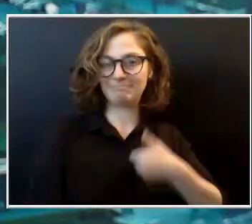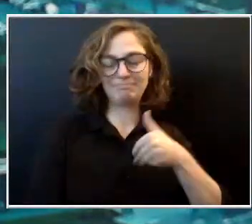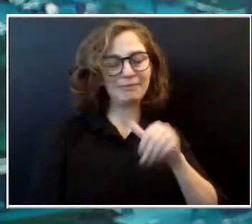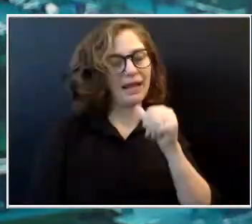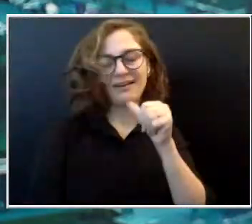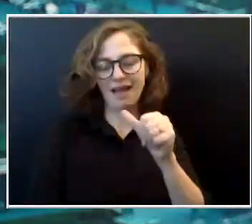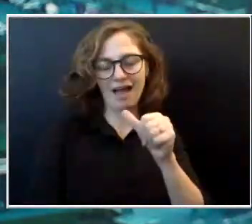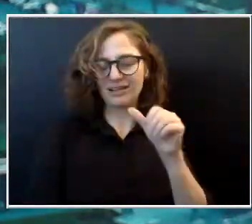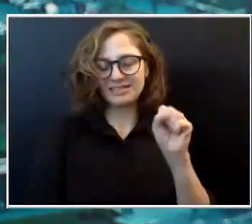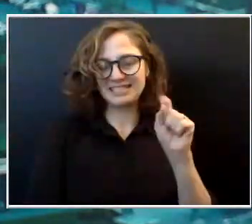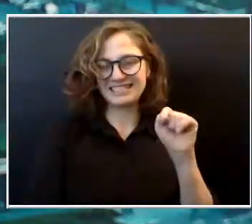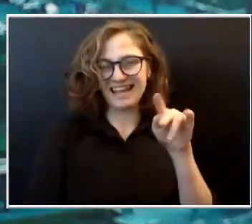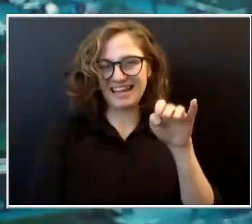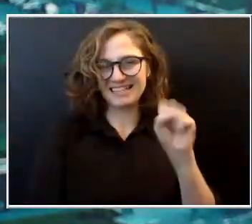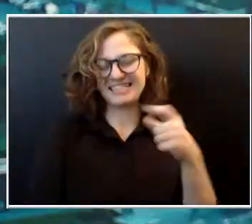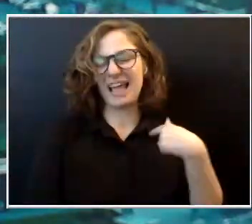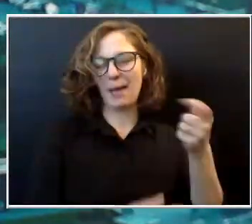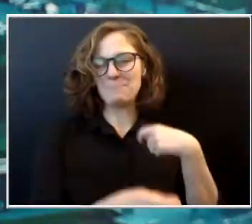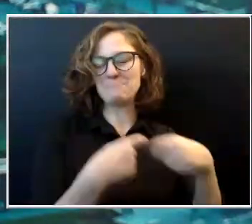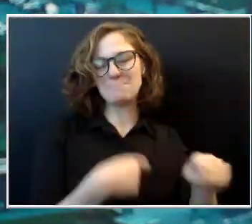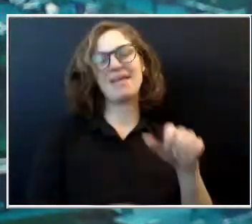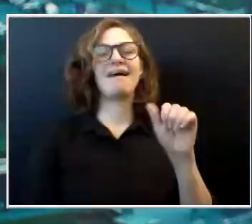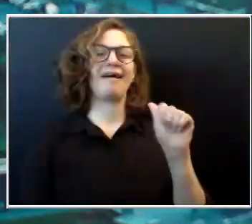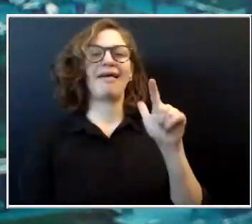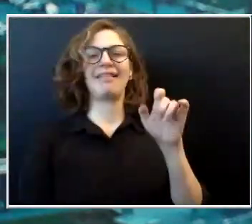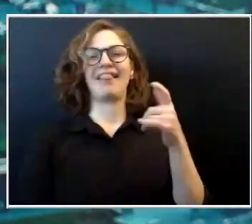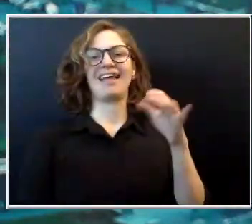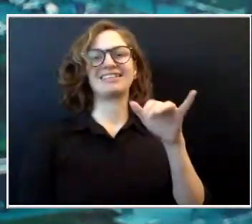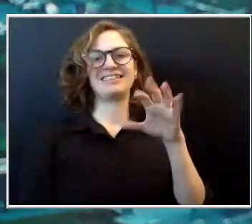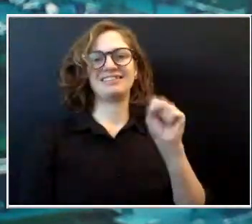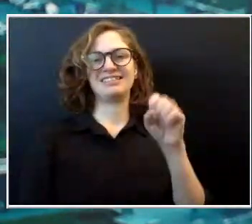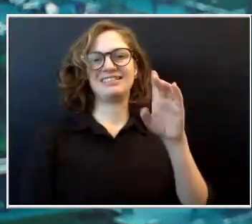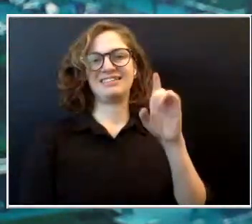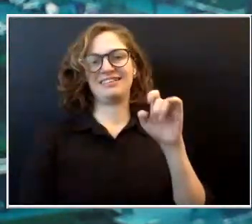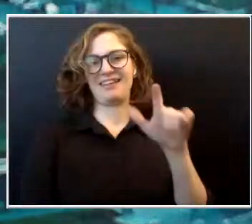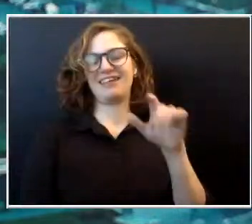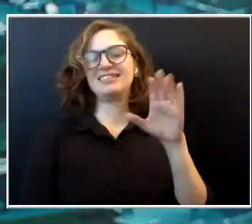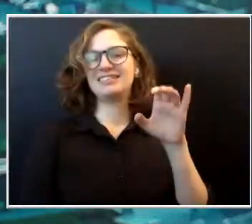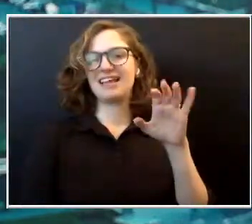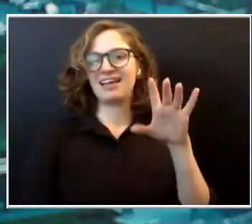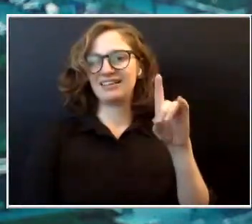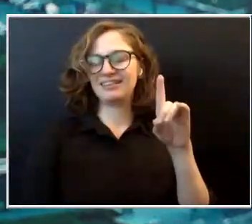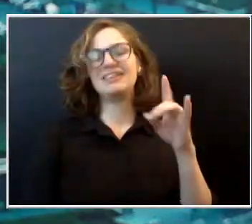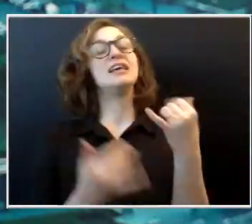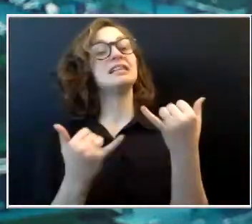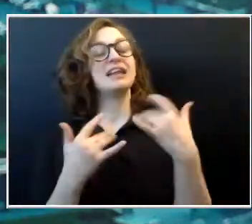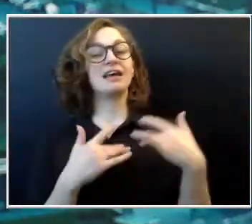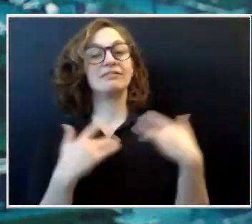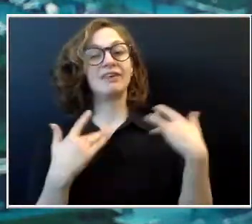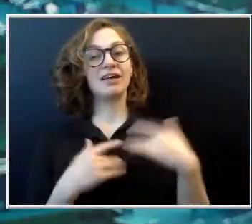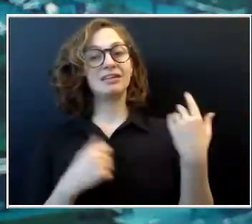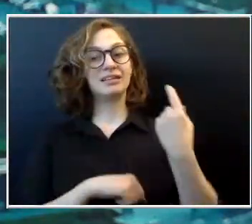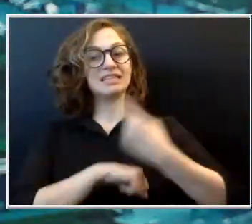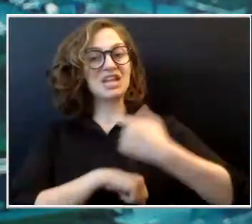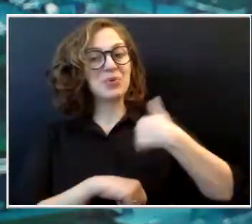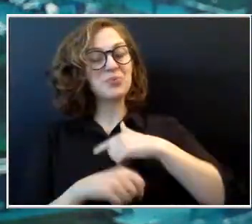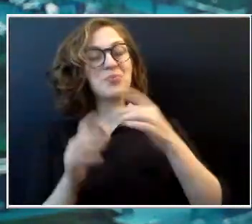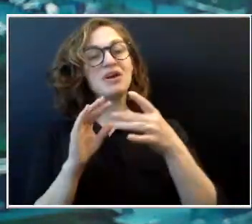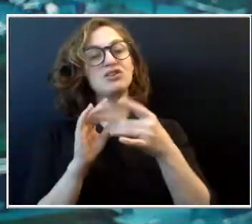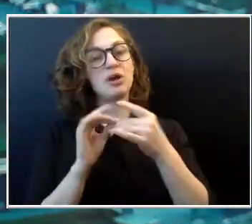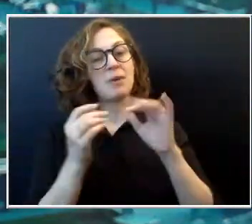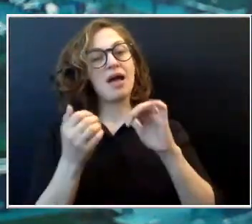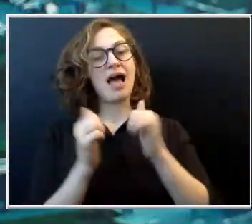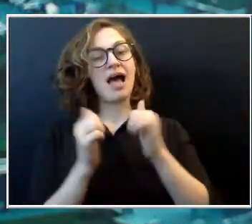this Valentine's Day, we're talking about the mind-body connection when it comes to love and your health, and heartbreak and